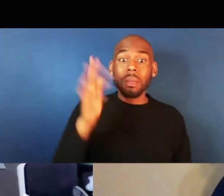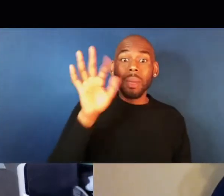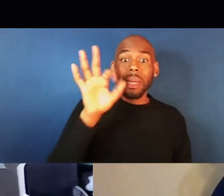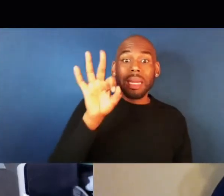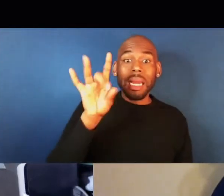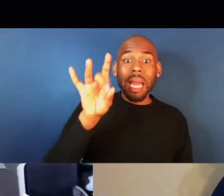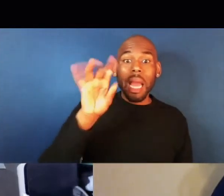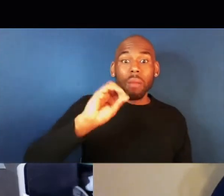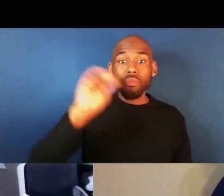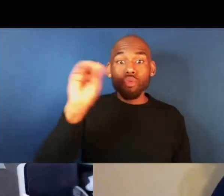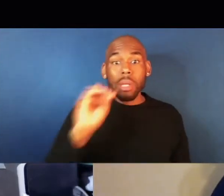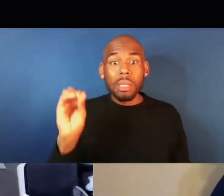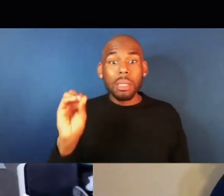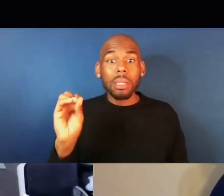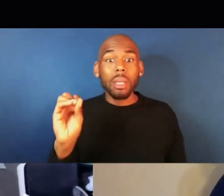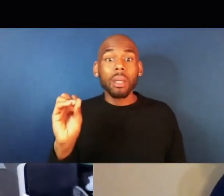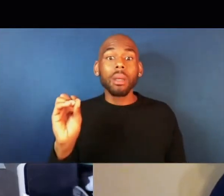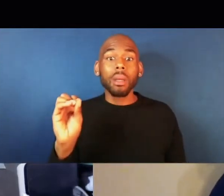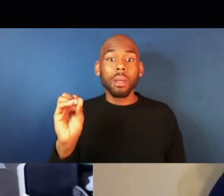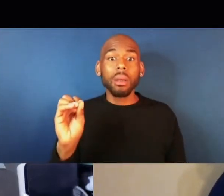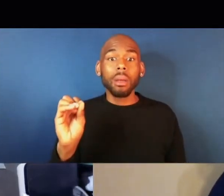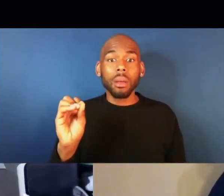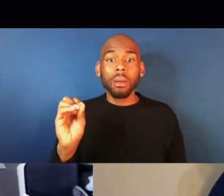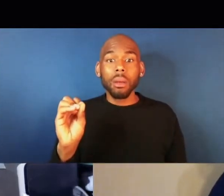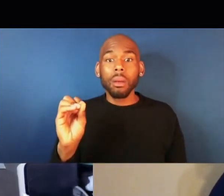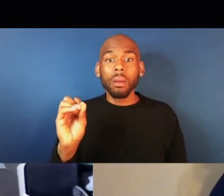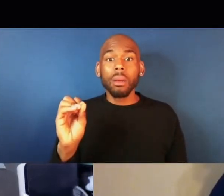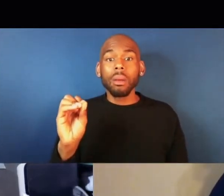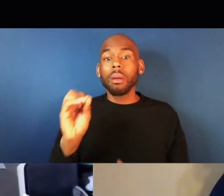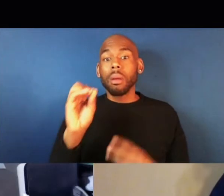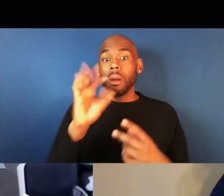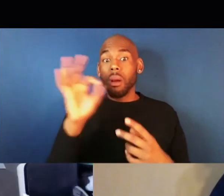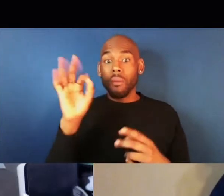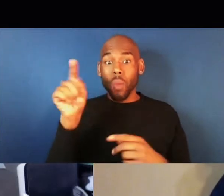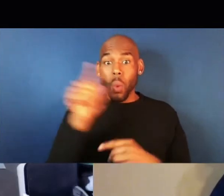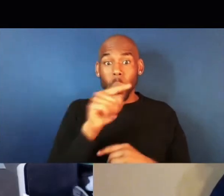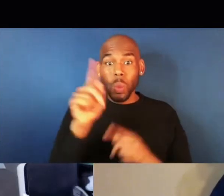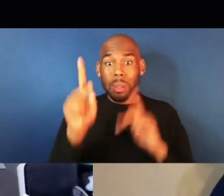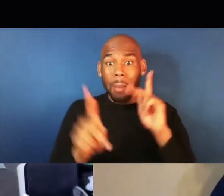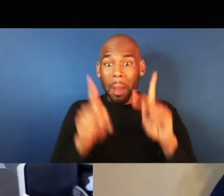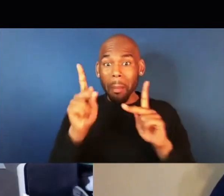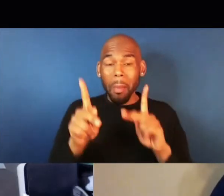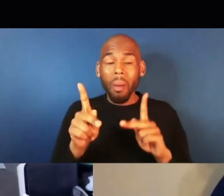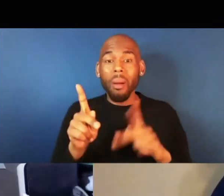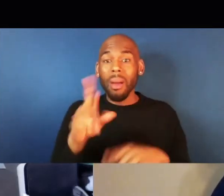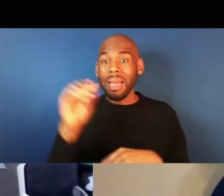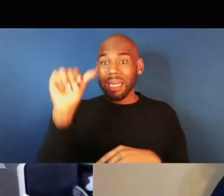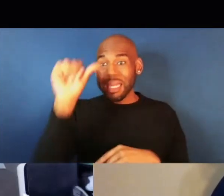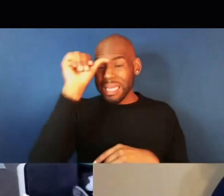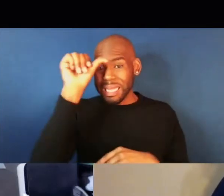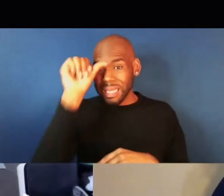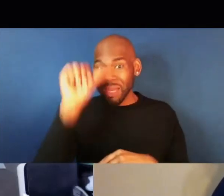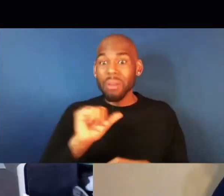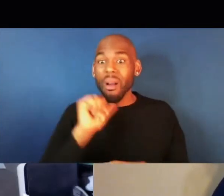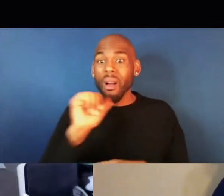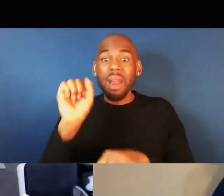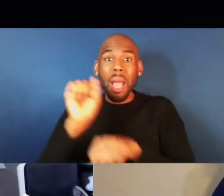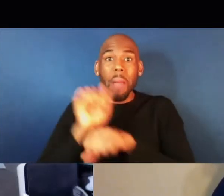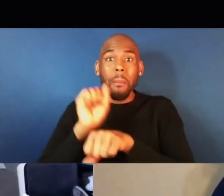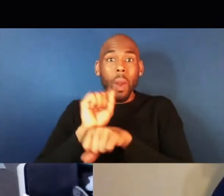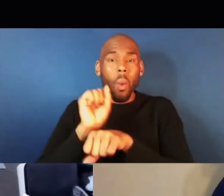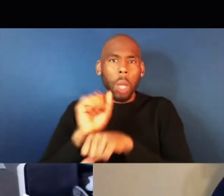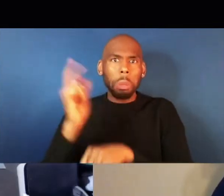said 98% of Black disabled women and men were unemployed,